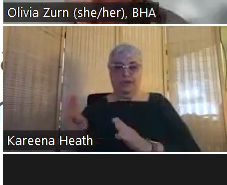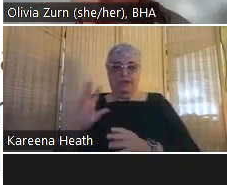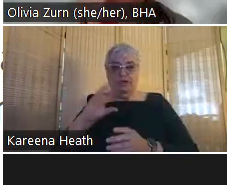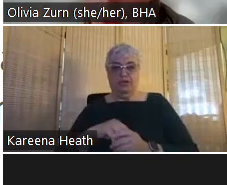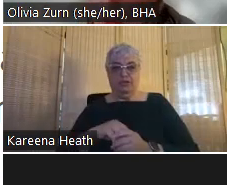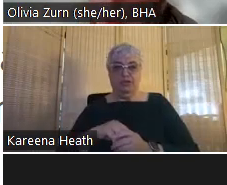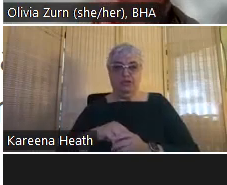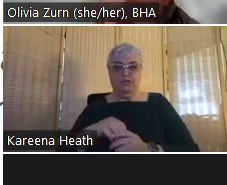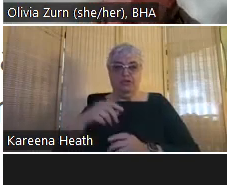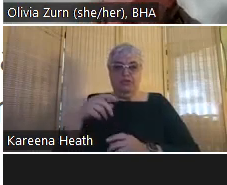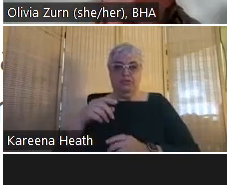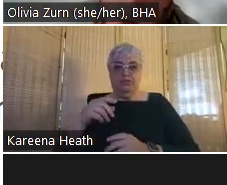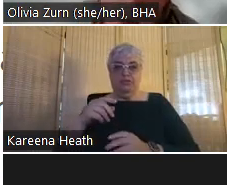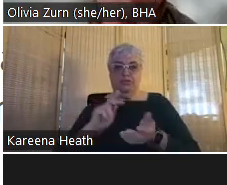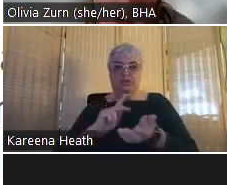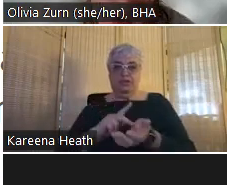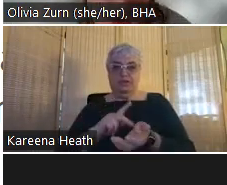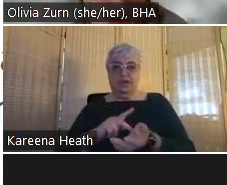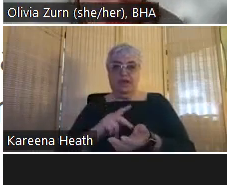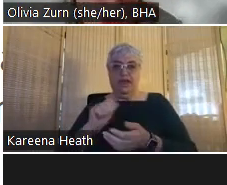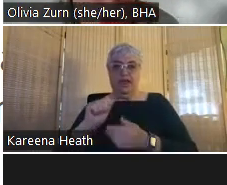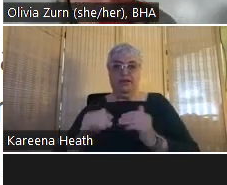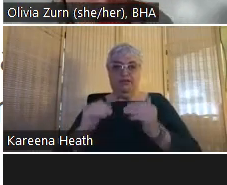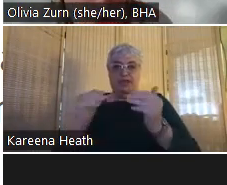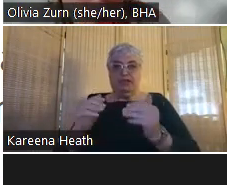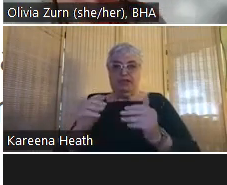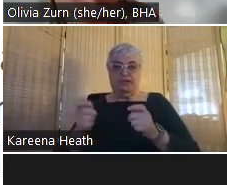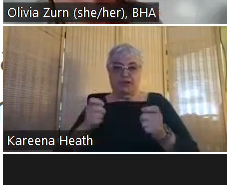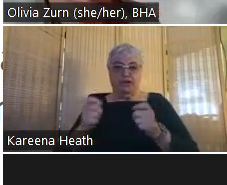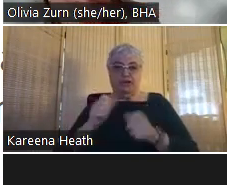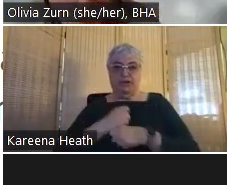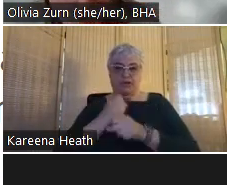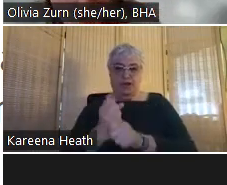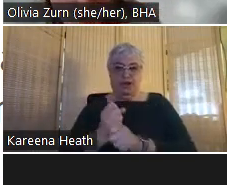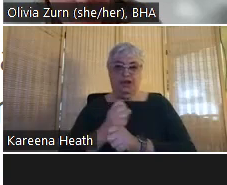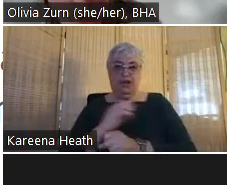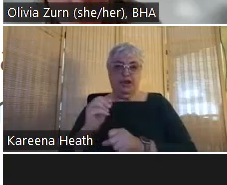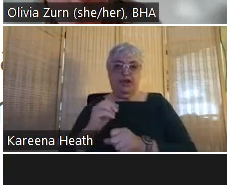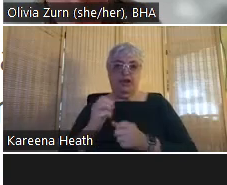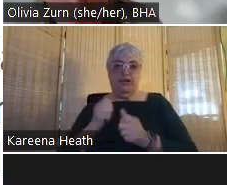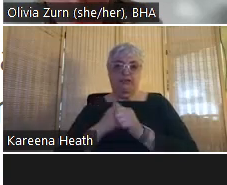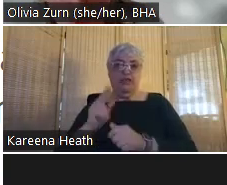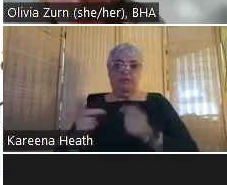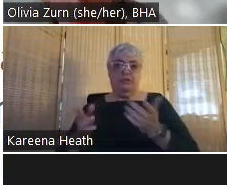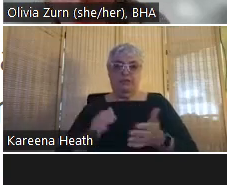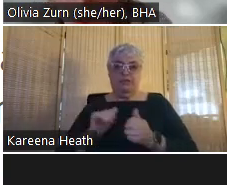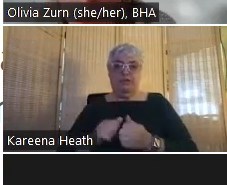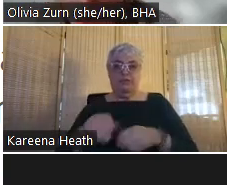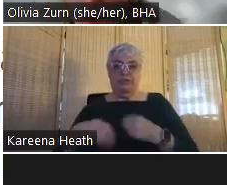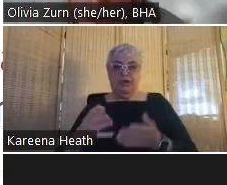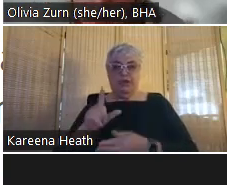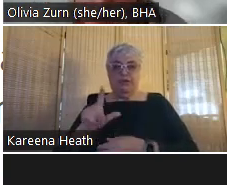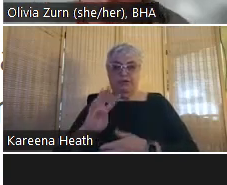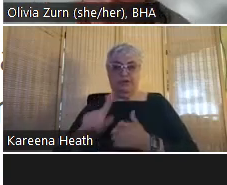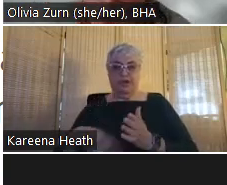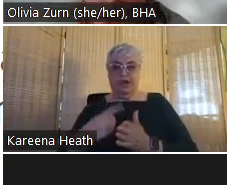which are to include psychiatric advance directives, must be creative. Follow-up services must be provided within 24 hours